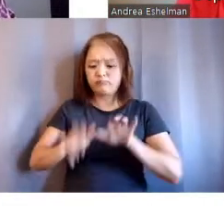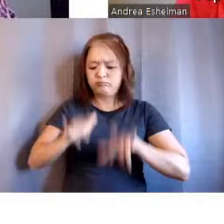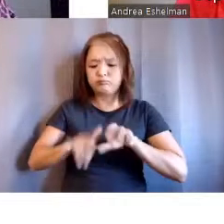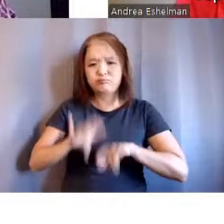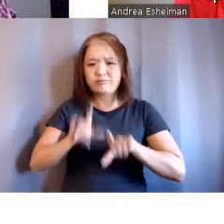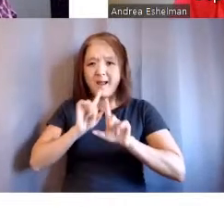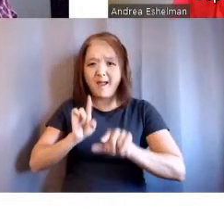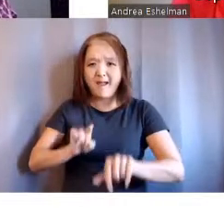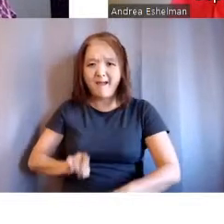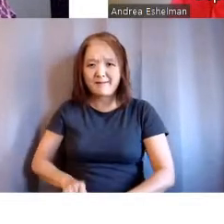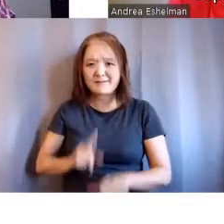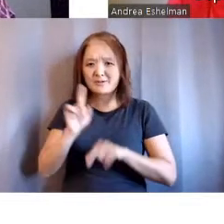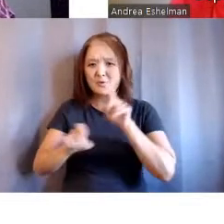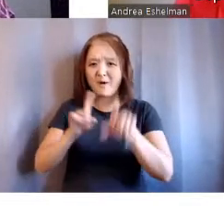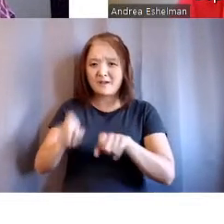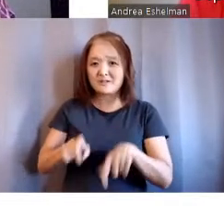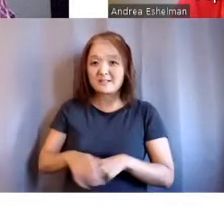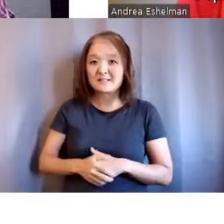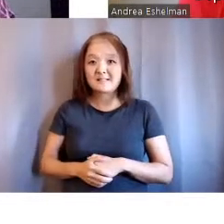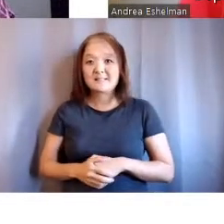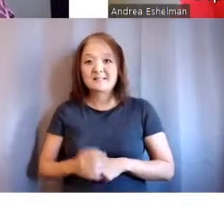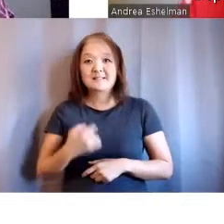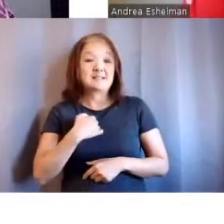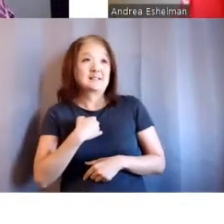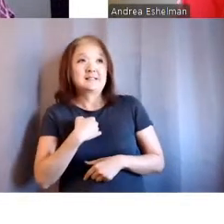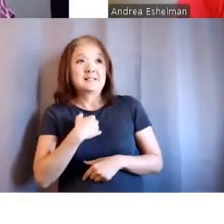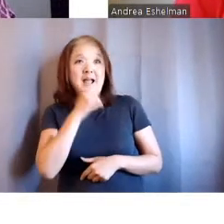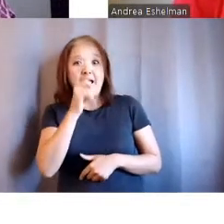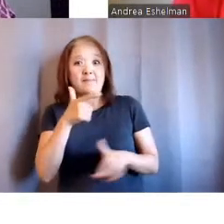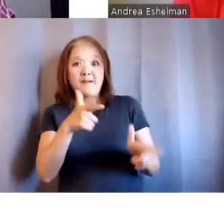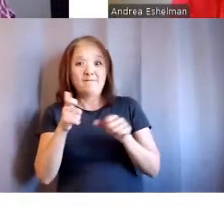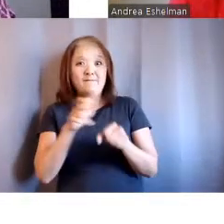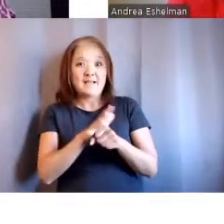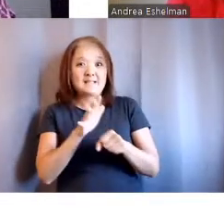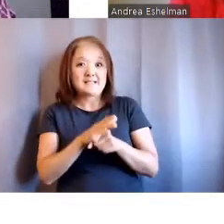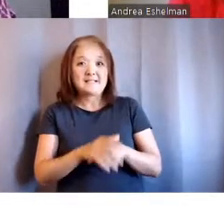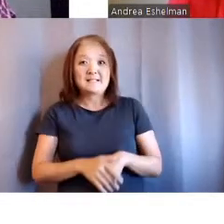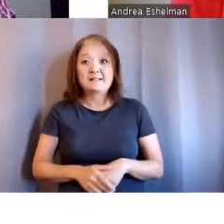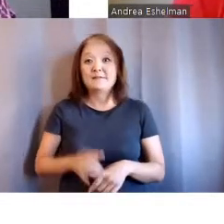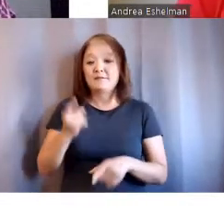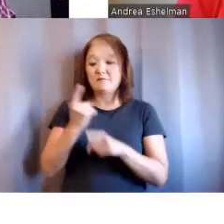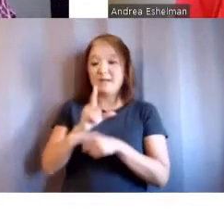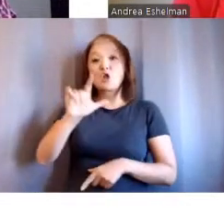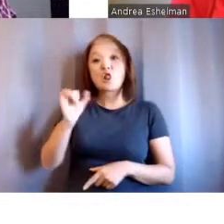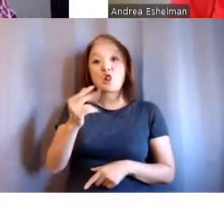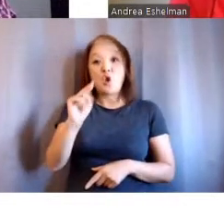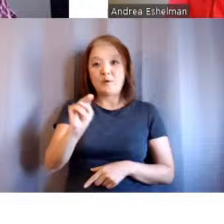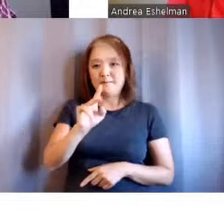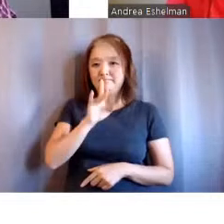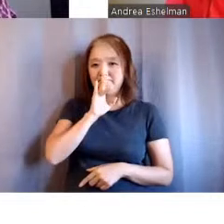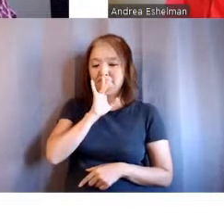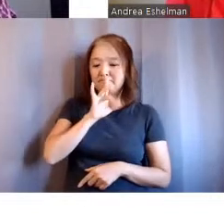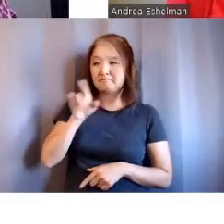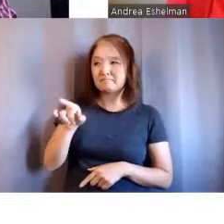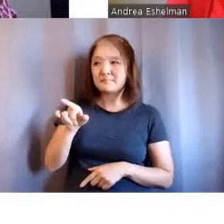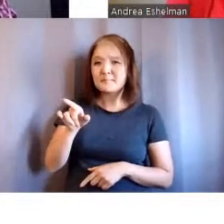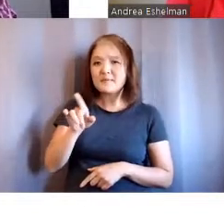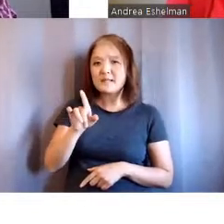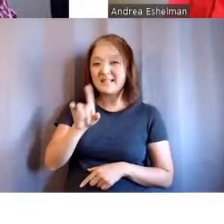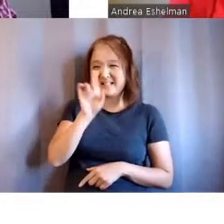yes, let's try to see if we can. You can follow that. I'm not fast enough, Corey. Yes, they are doing amazing. Here's a